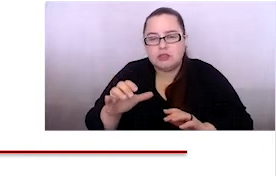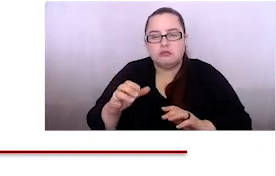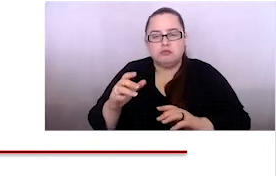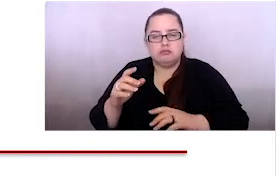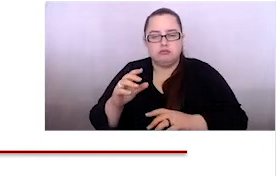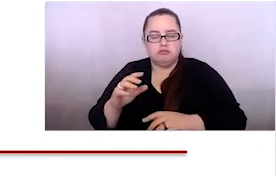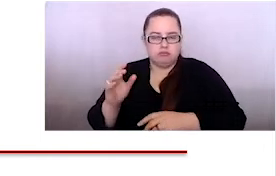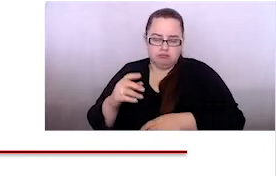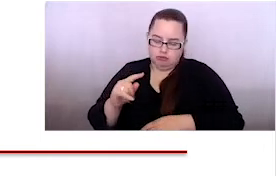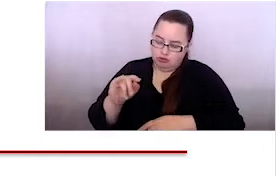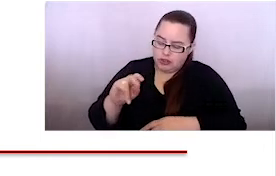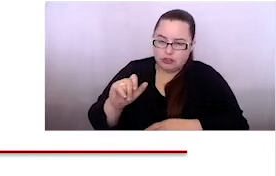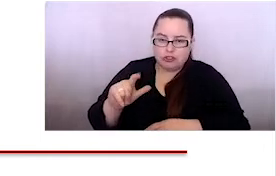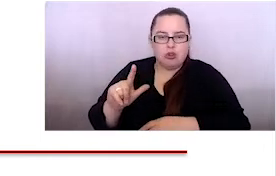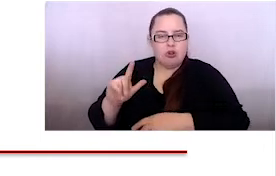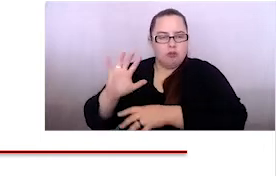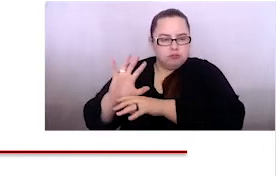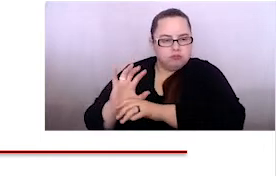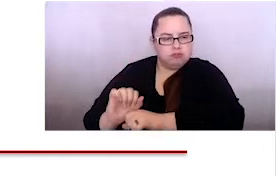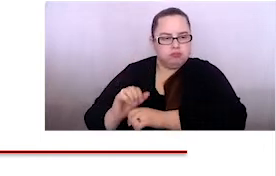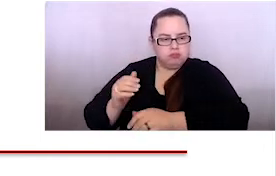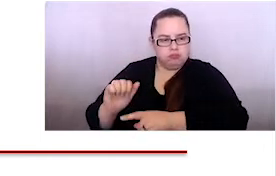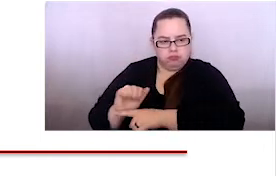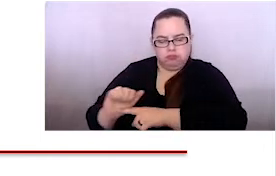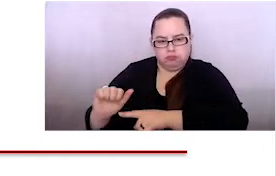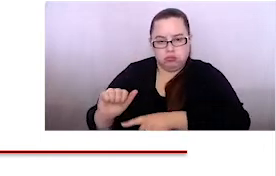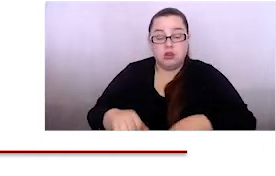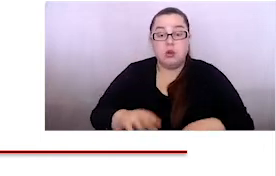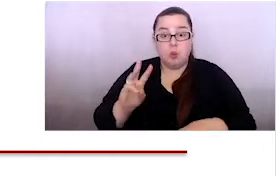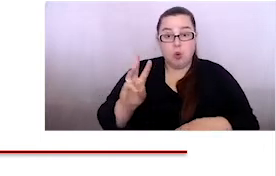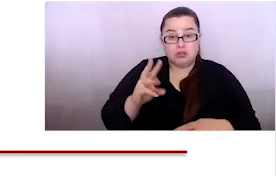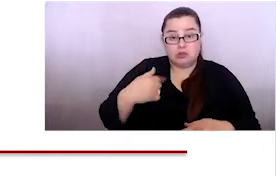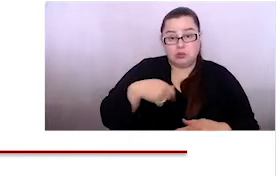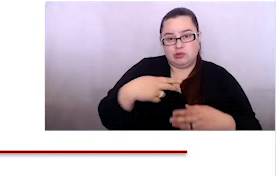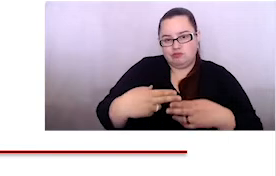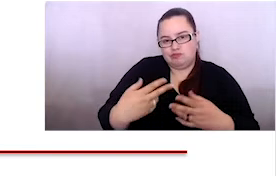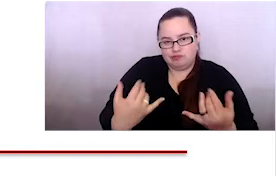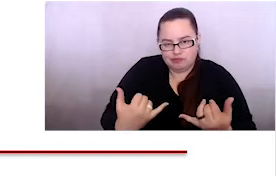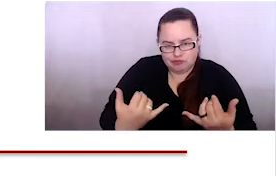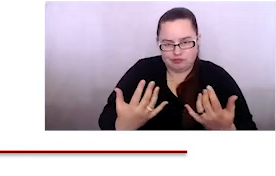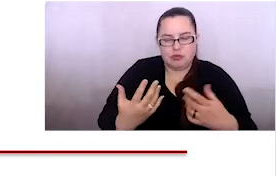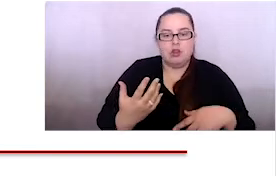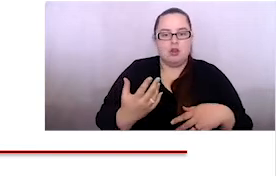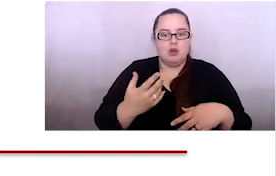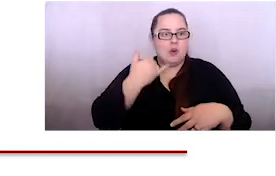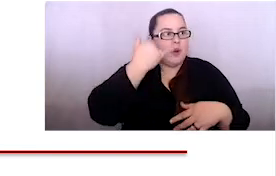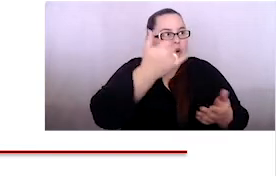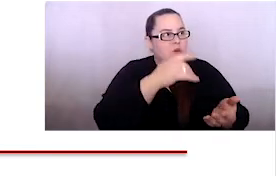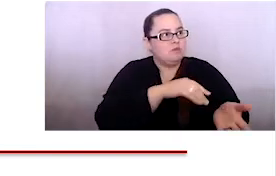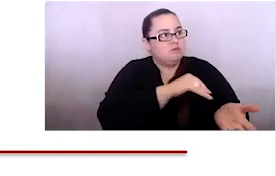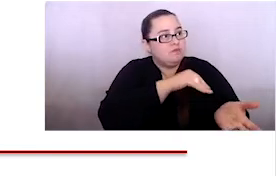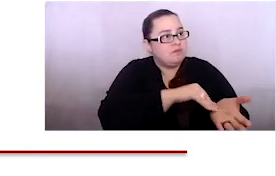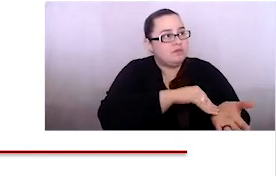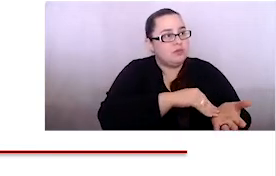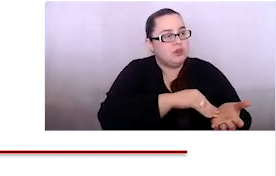Western practices is what we're known to do today. We call a physician, we rely on their expertise